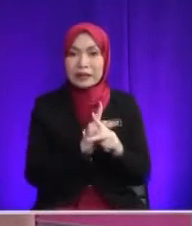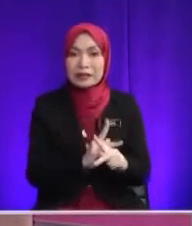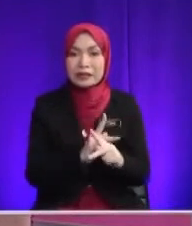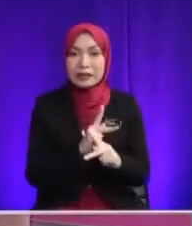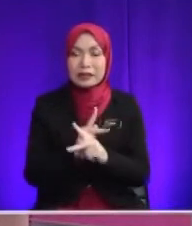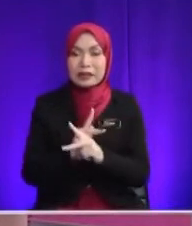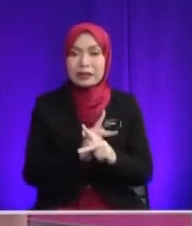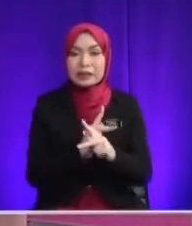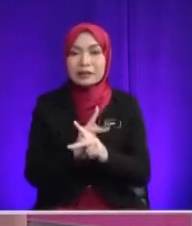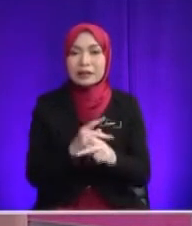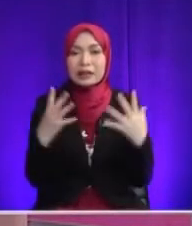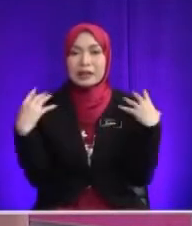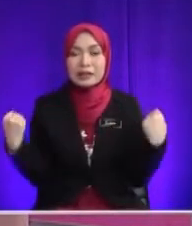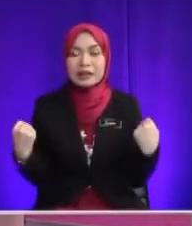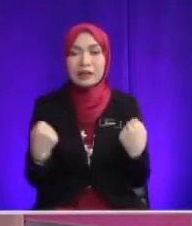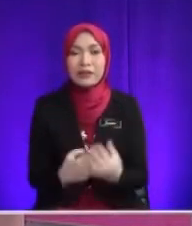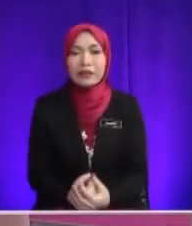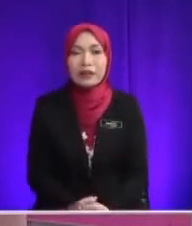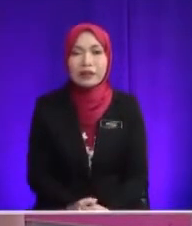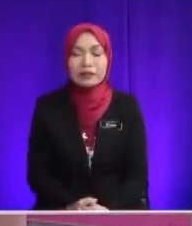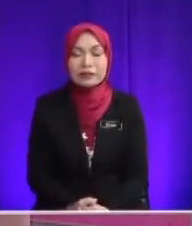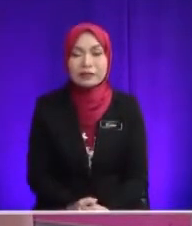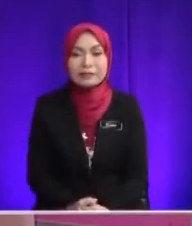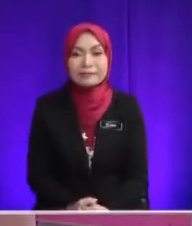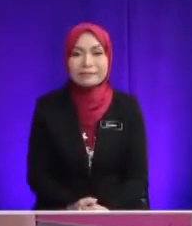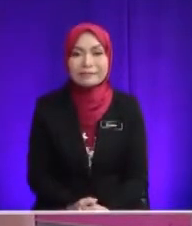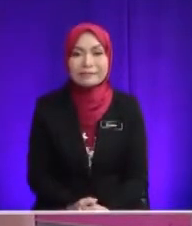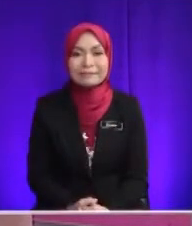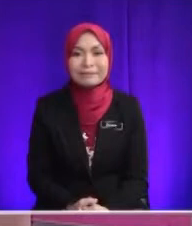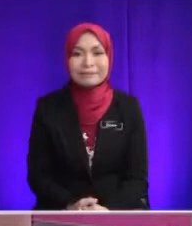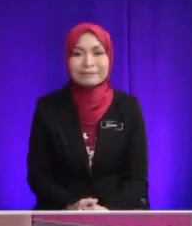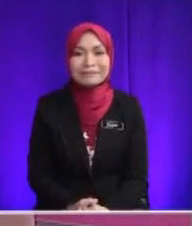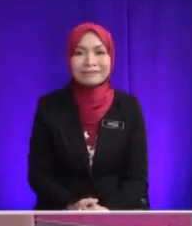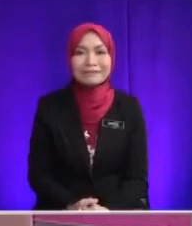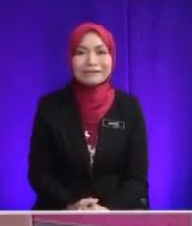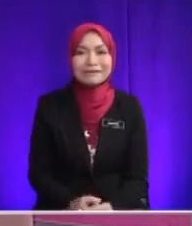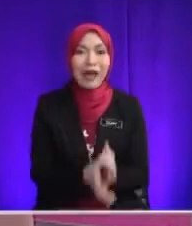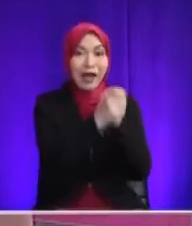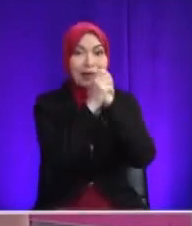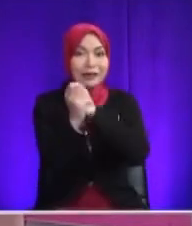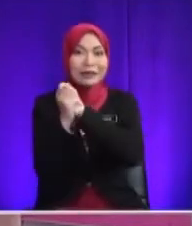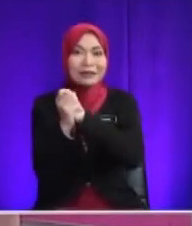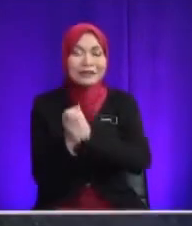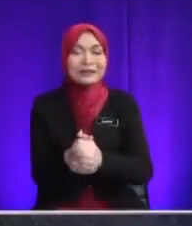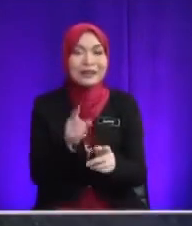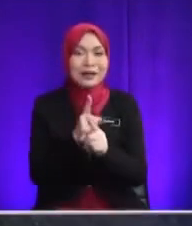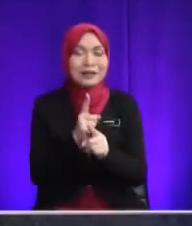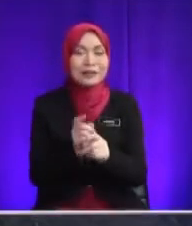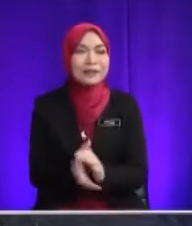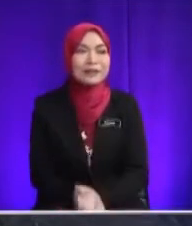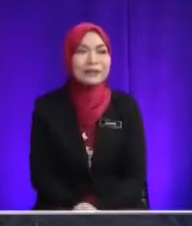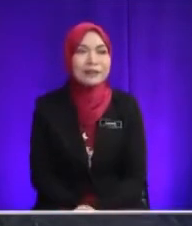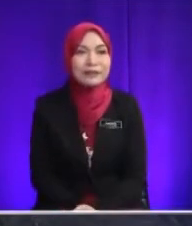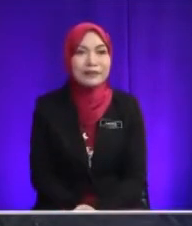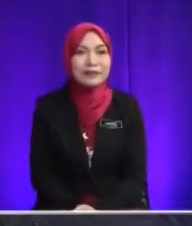B is 100% true compared to the other answer. Right, well done, okay. Ashikin. Thank you, Ashikin. Now, let's proceed